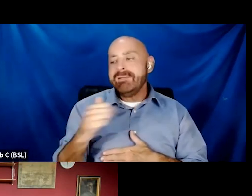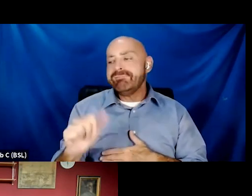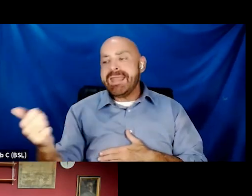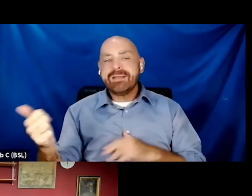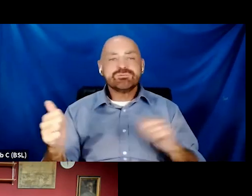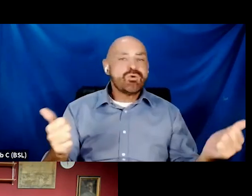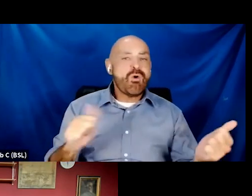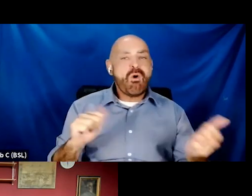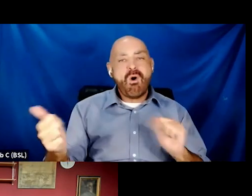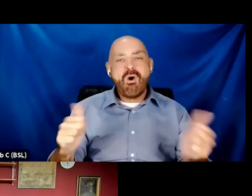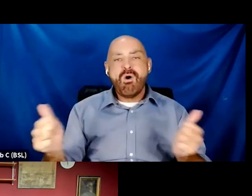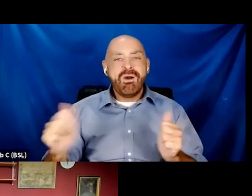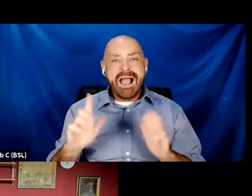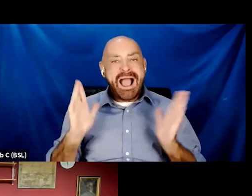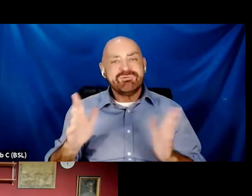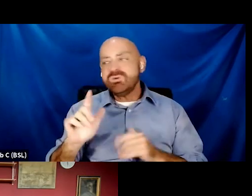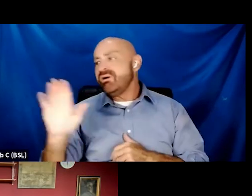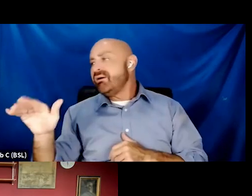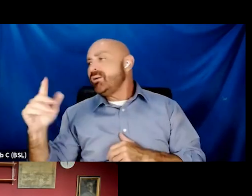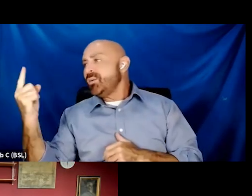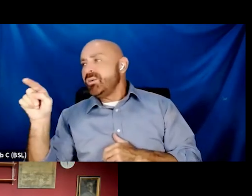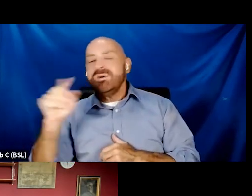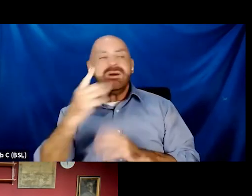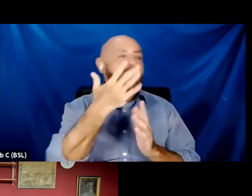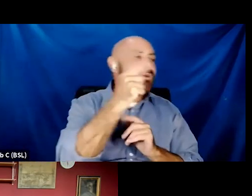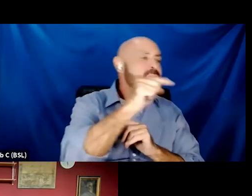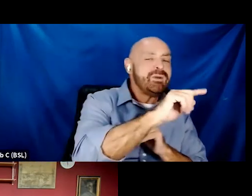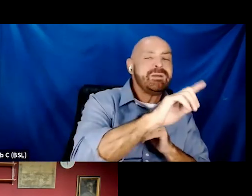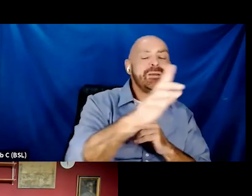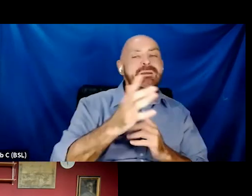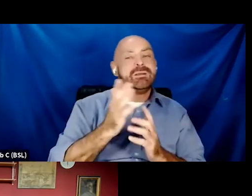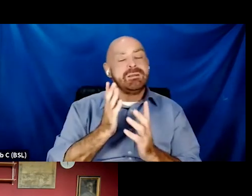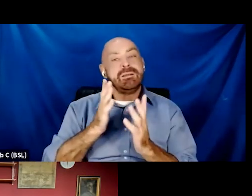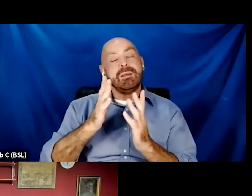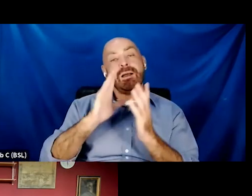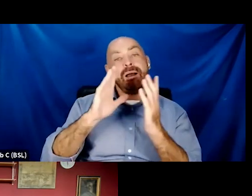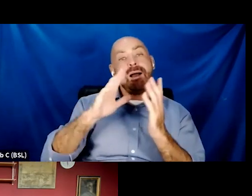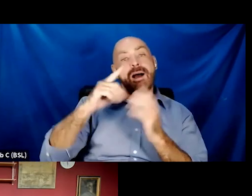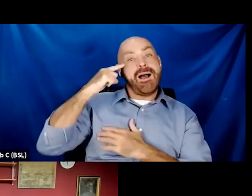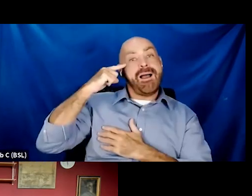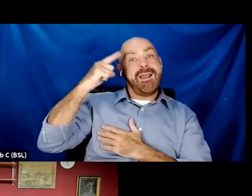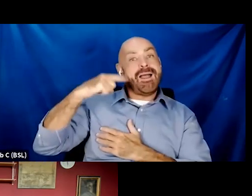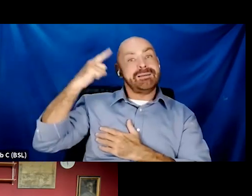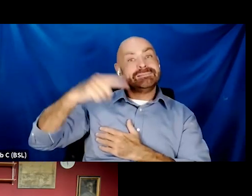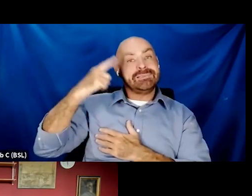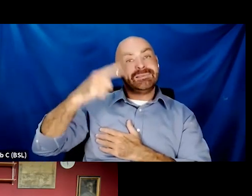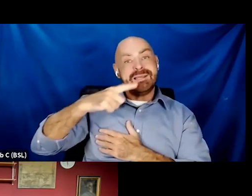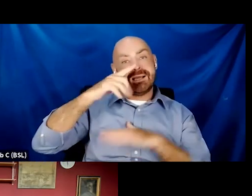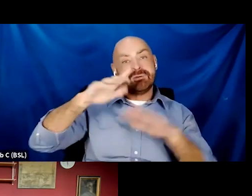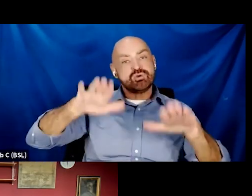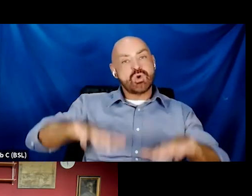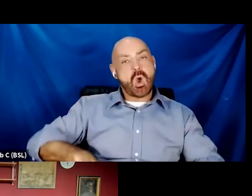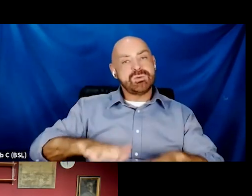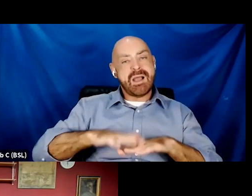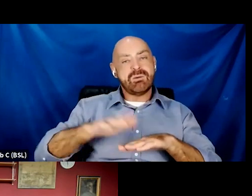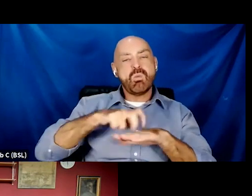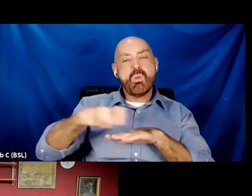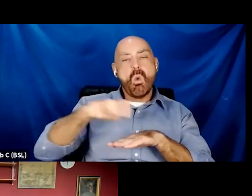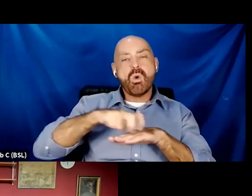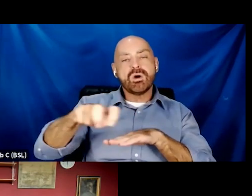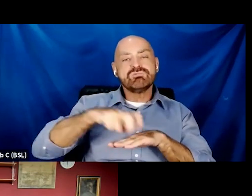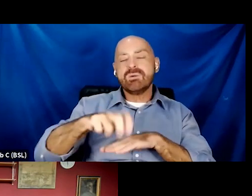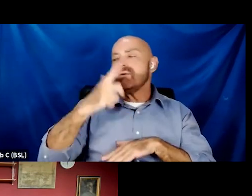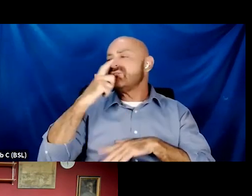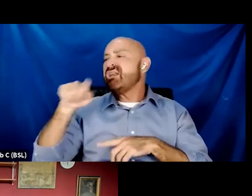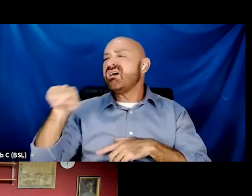do. Particularly middle-class professionals in London who for the first time could slow down and walk around their neighbourhood and find out where they